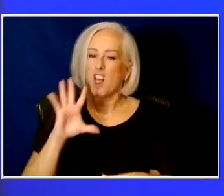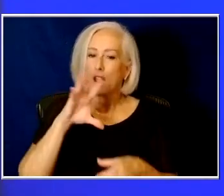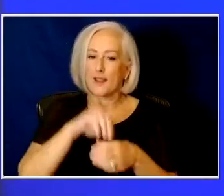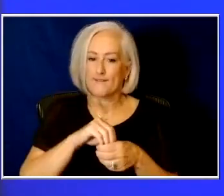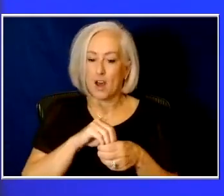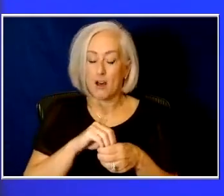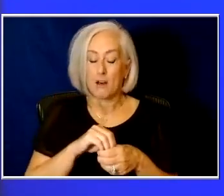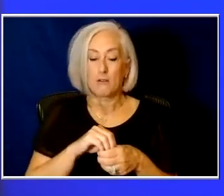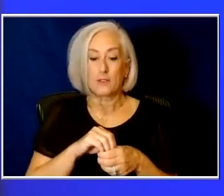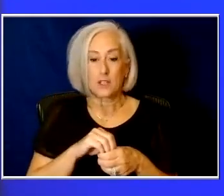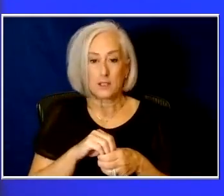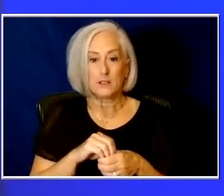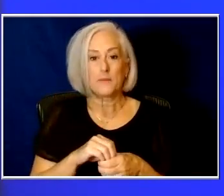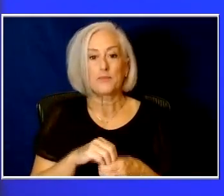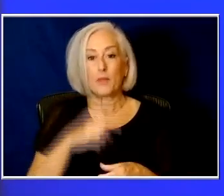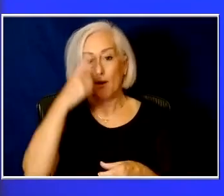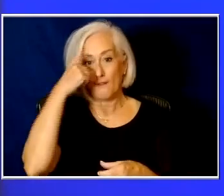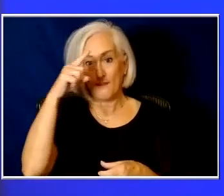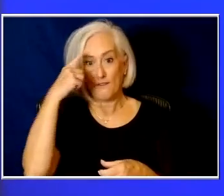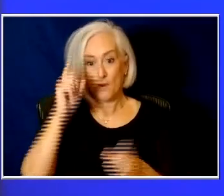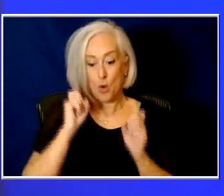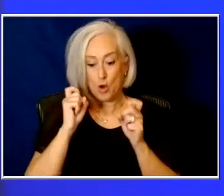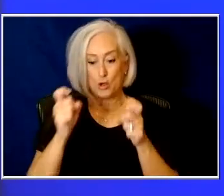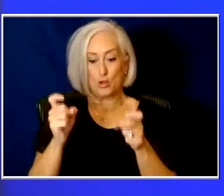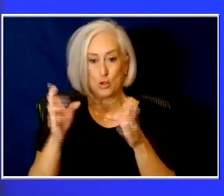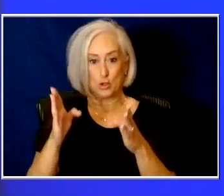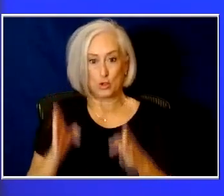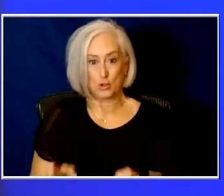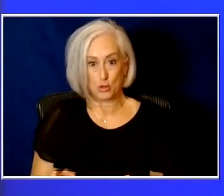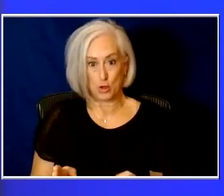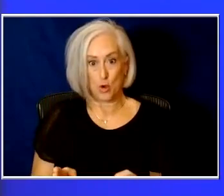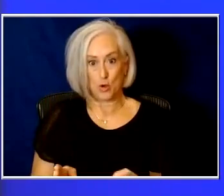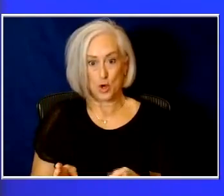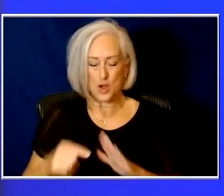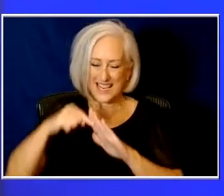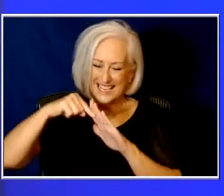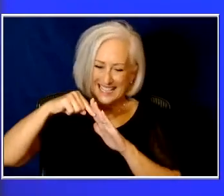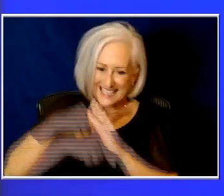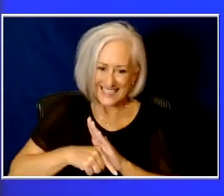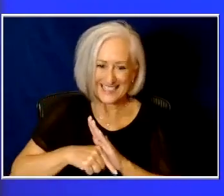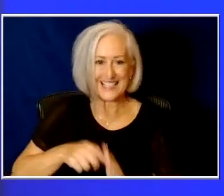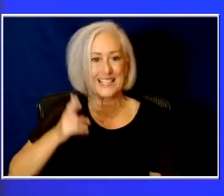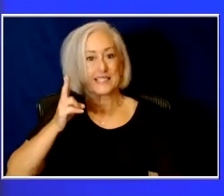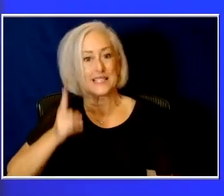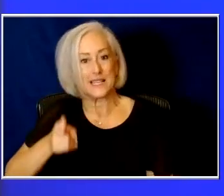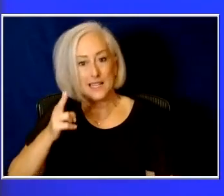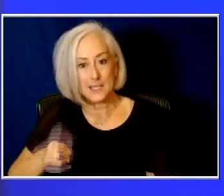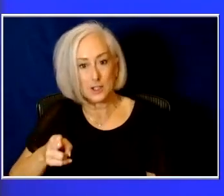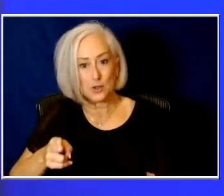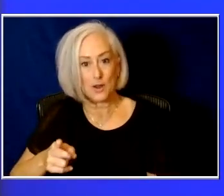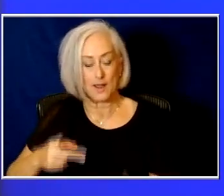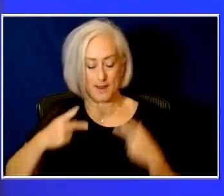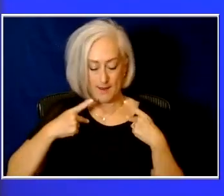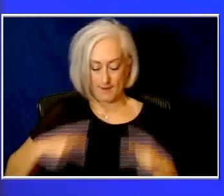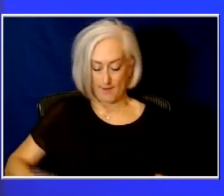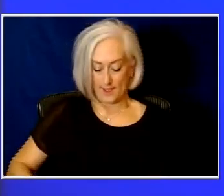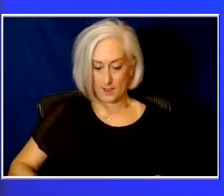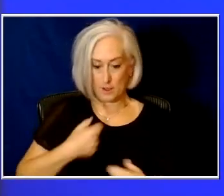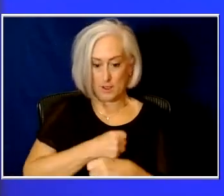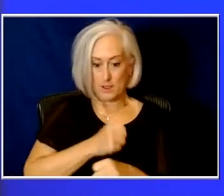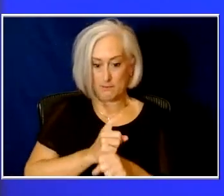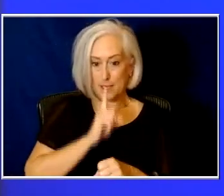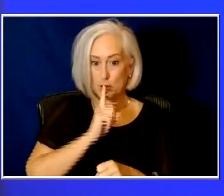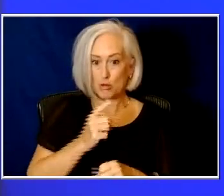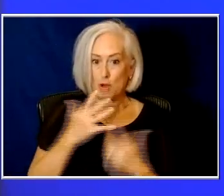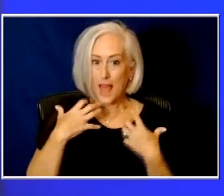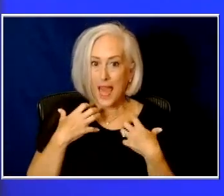donor, there's a very intense history and physical that makes sure that they're healthy to donate and that donation